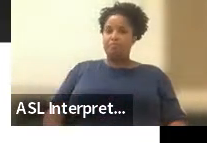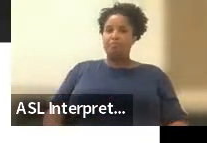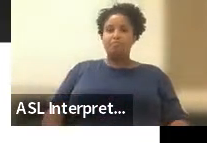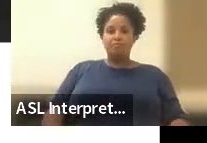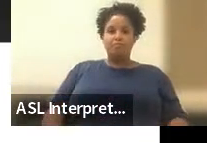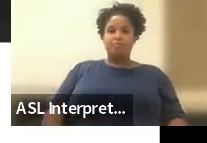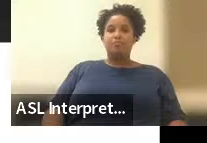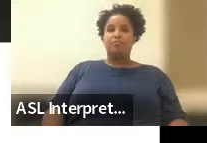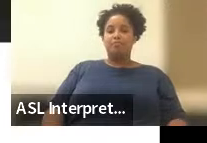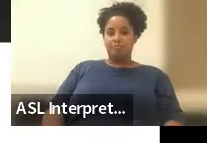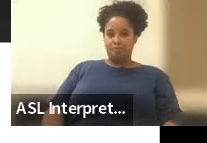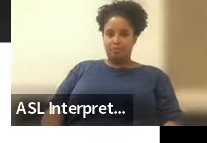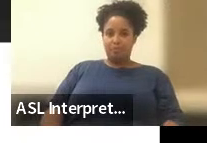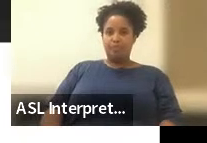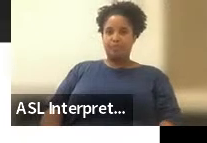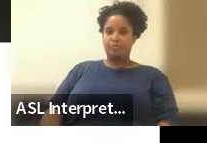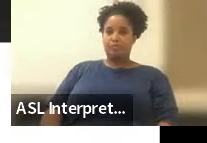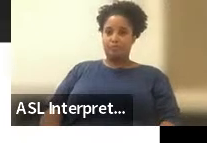Okay, go ahead and go back.